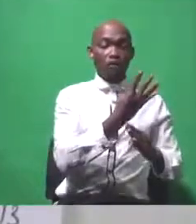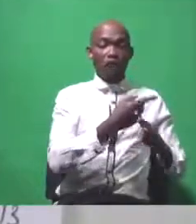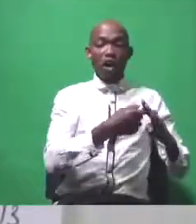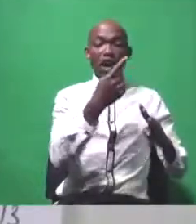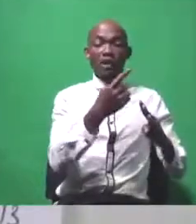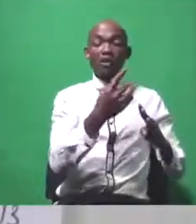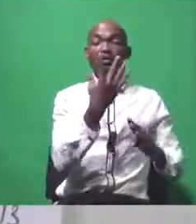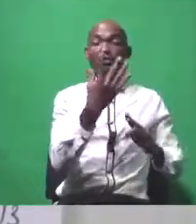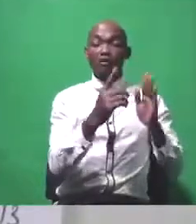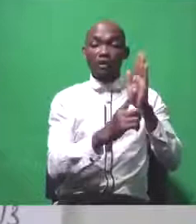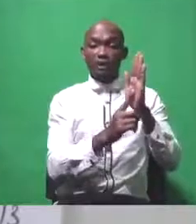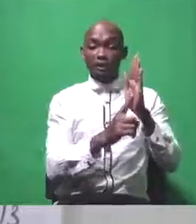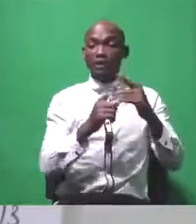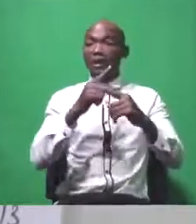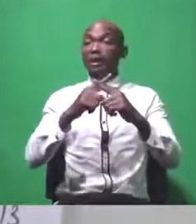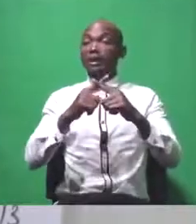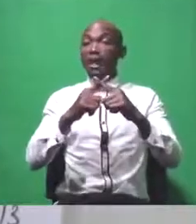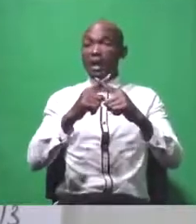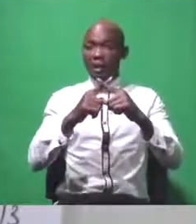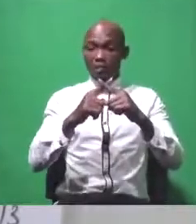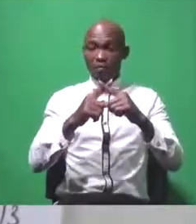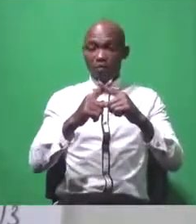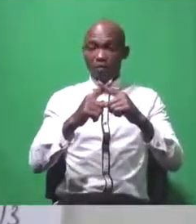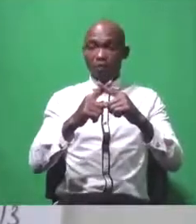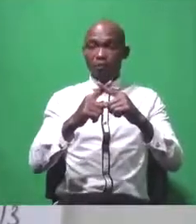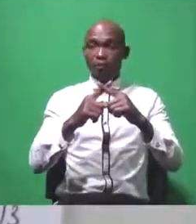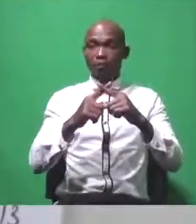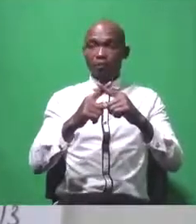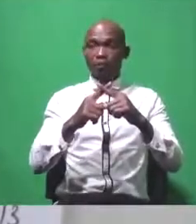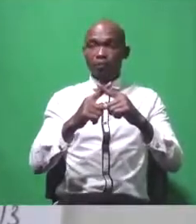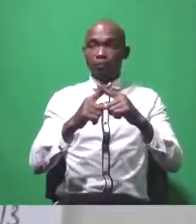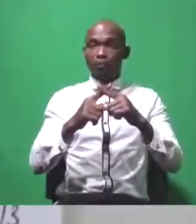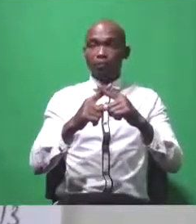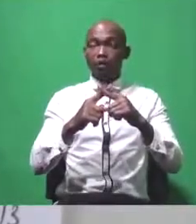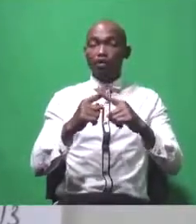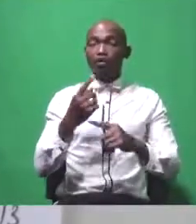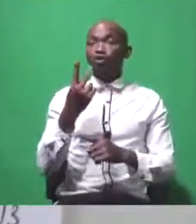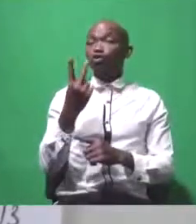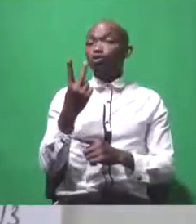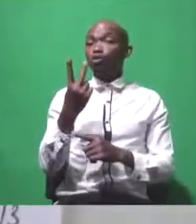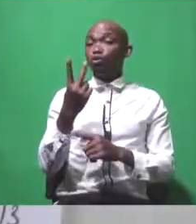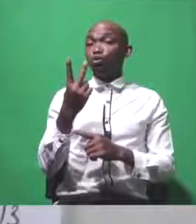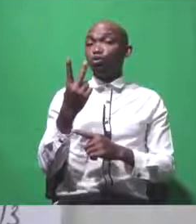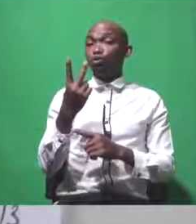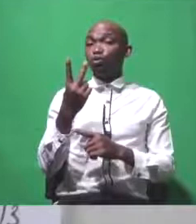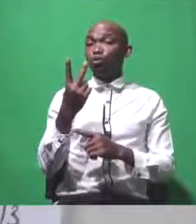You take the total profit times reap ratio is 2